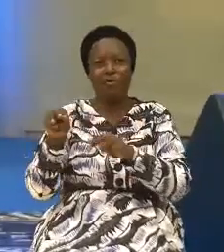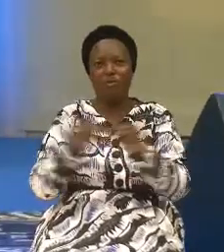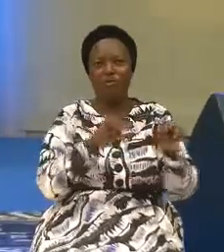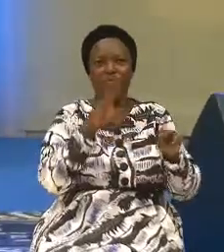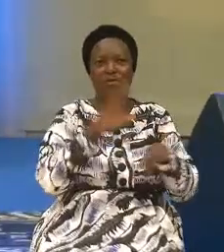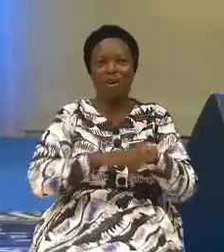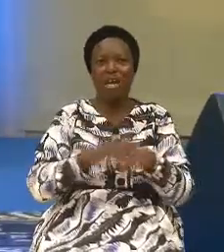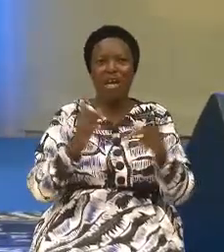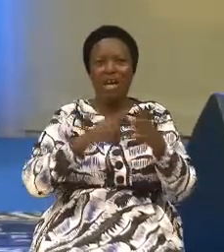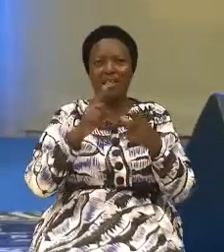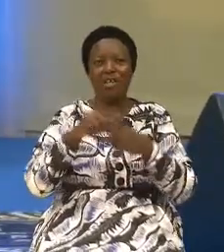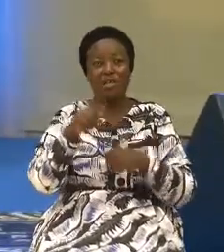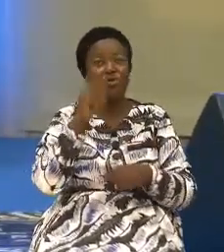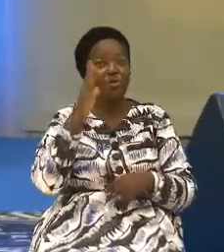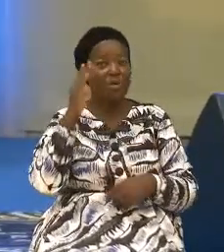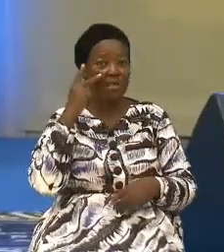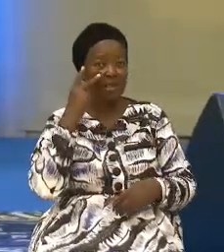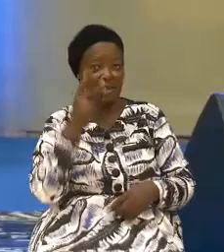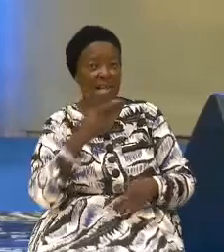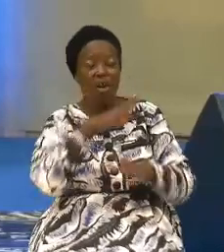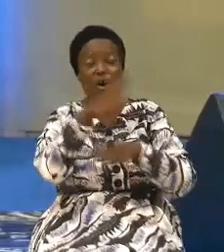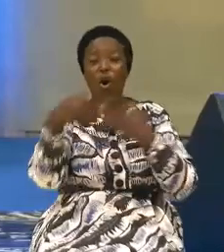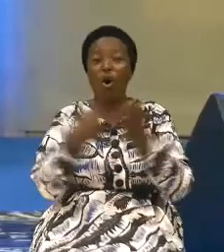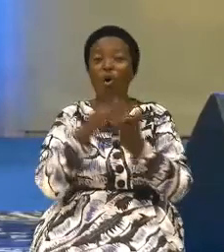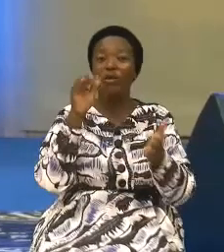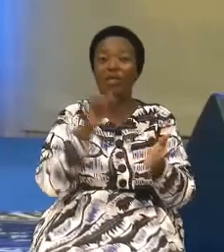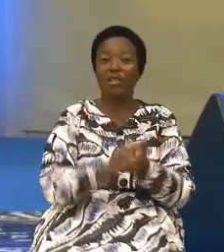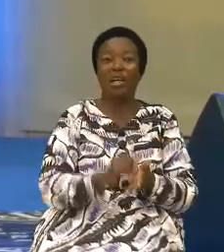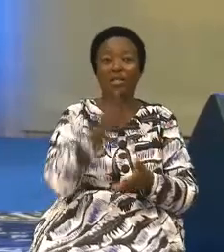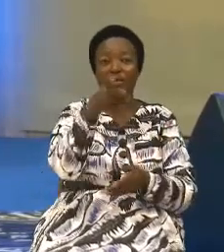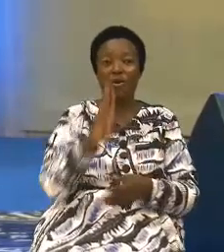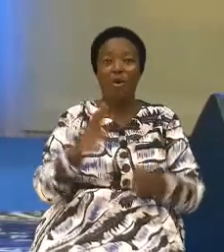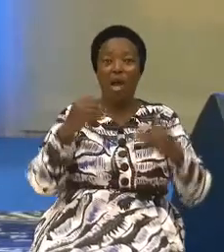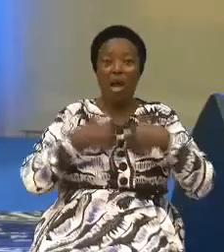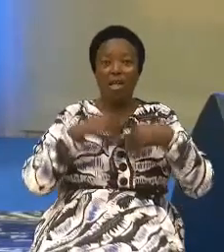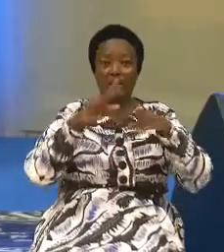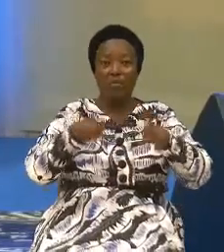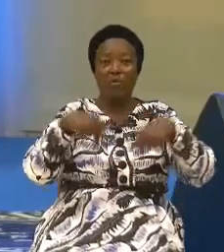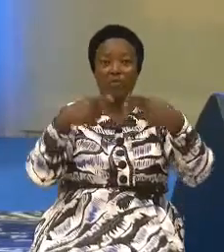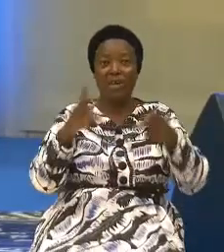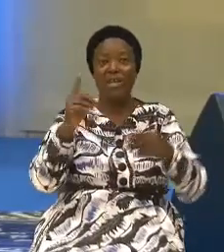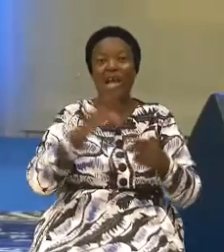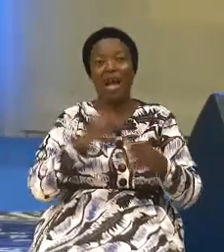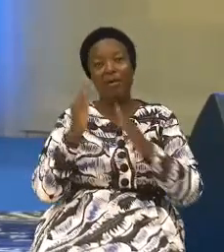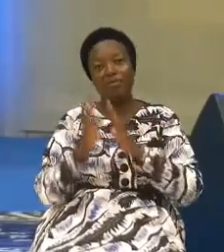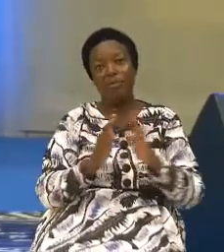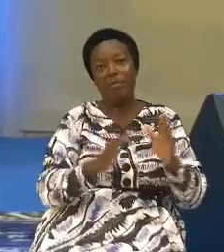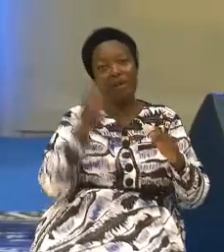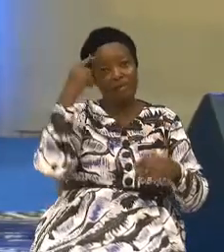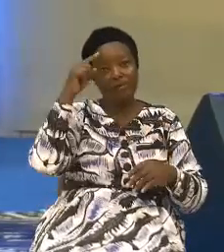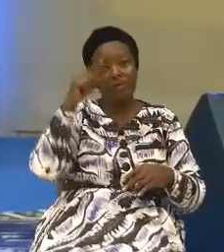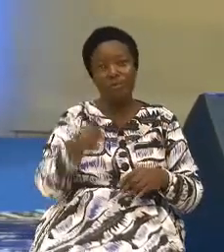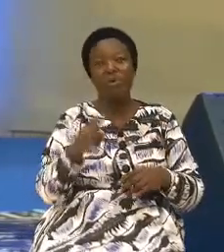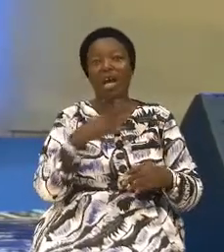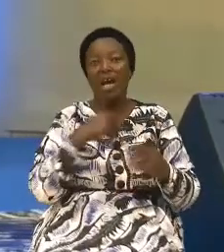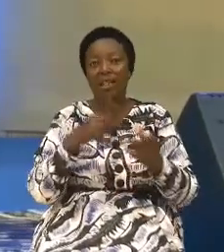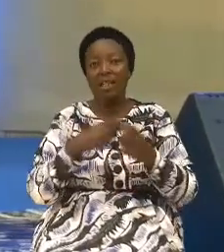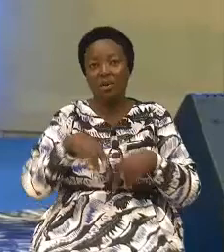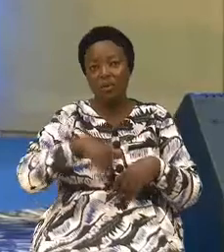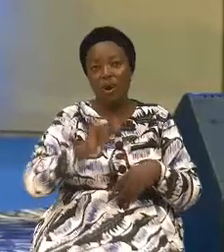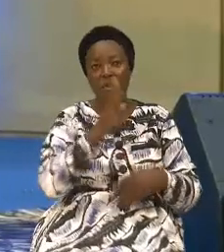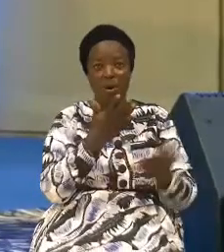you will see all that God has provided and prepared for you. And while you are